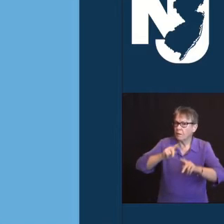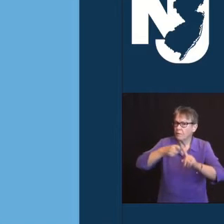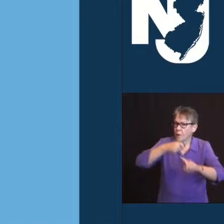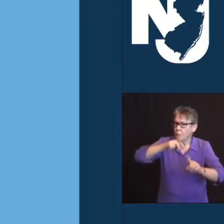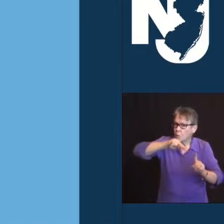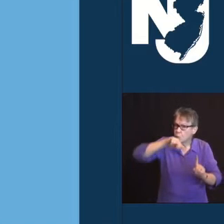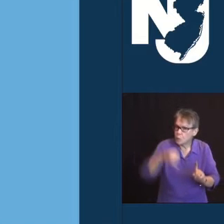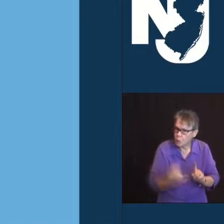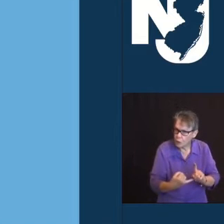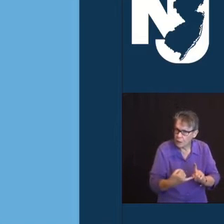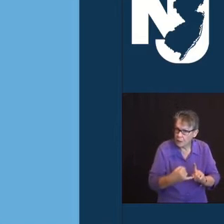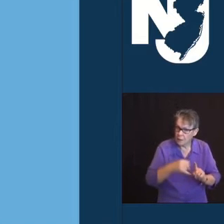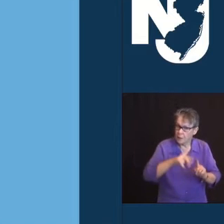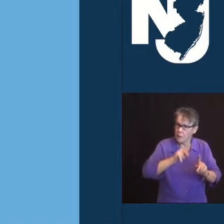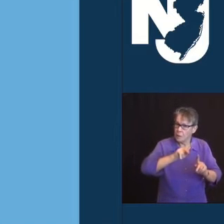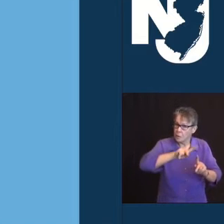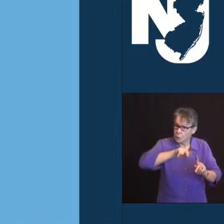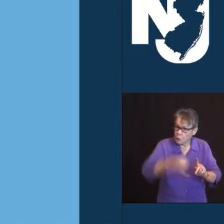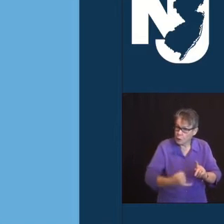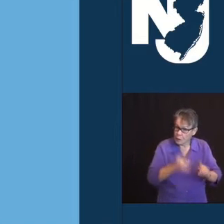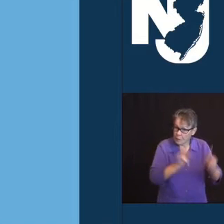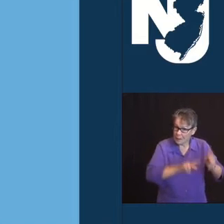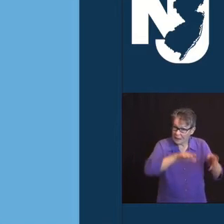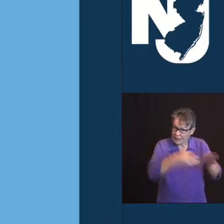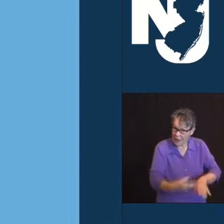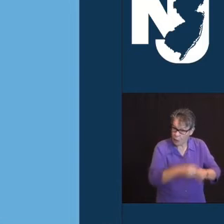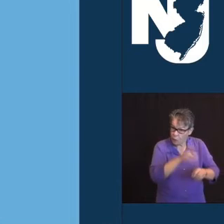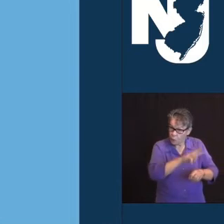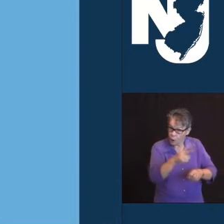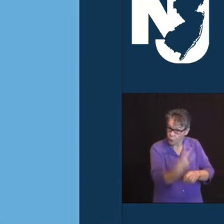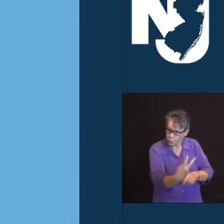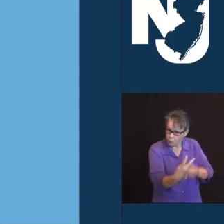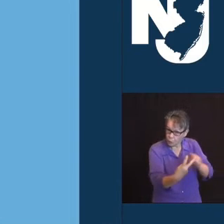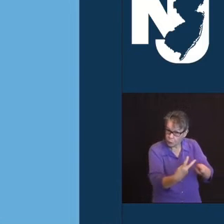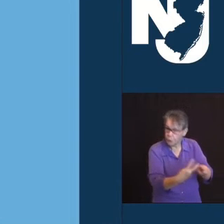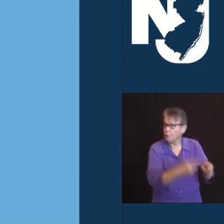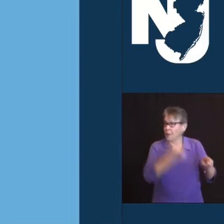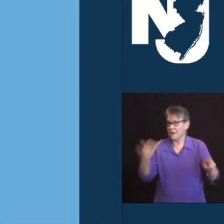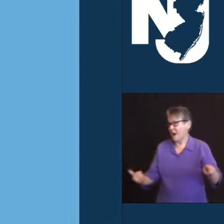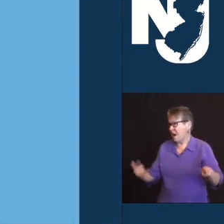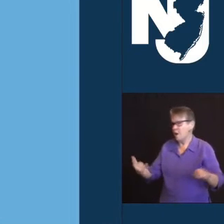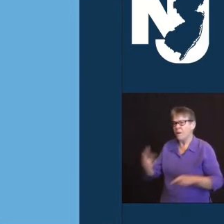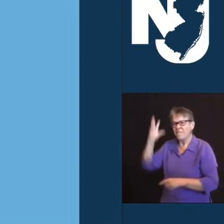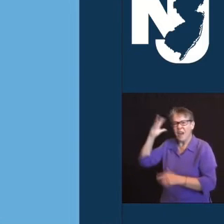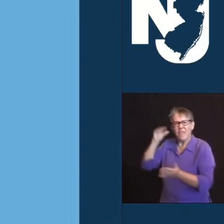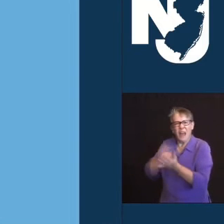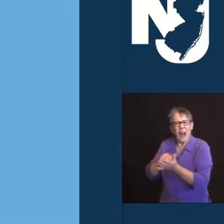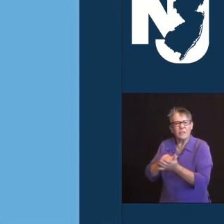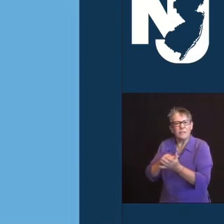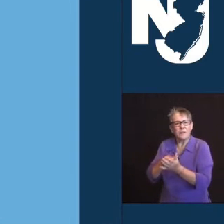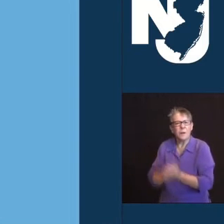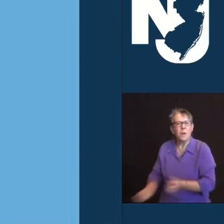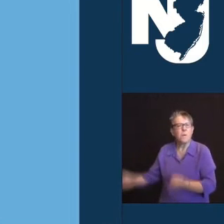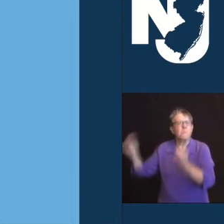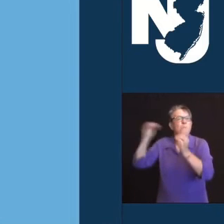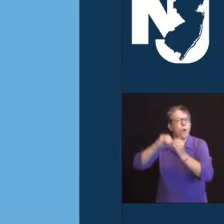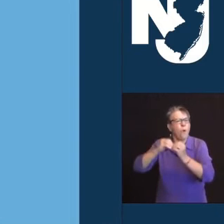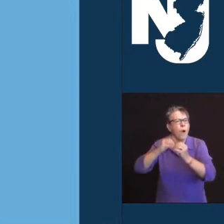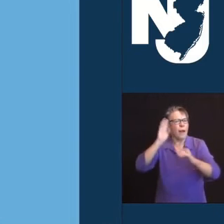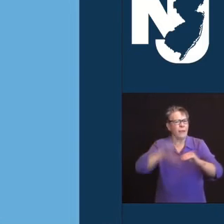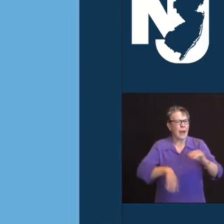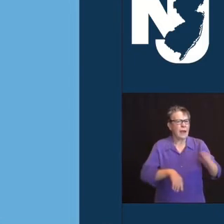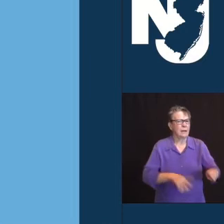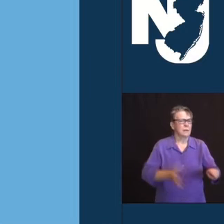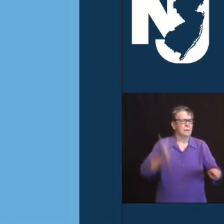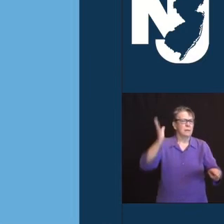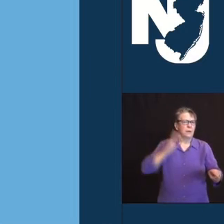hailed from New Jersey. So folks, let's keep up that fight. We know that victory is just a few months away if we all continue to